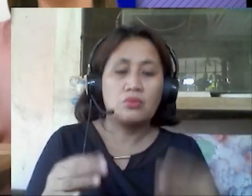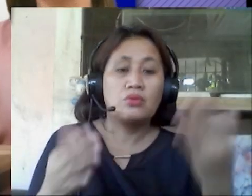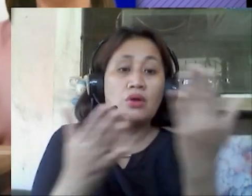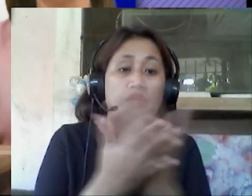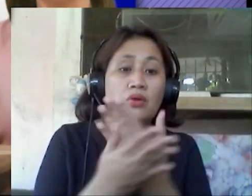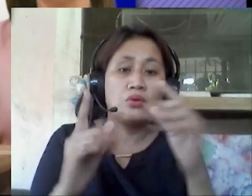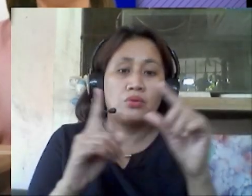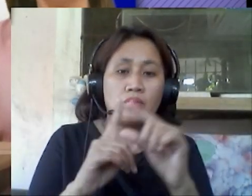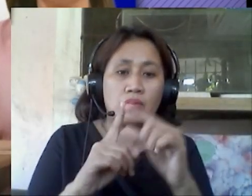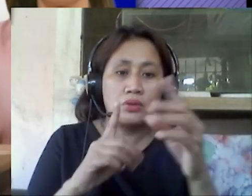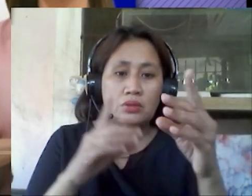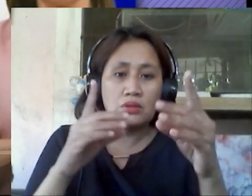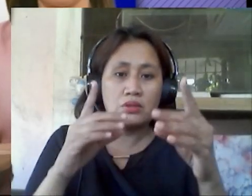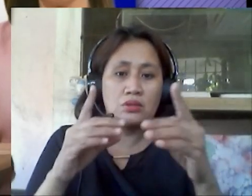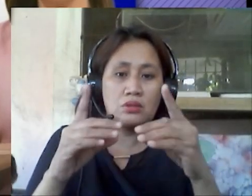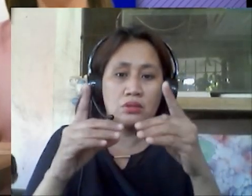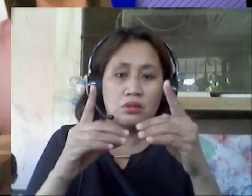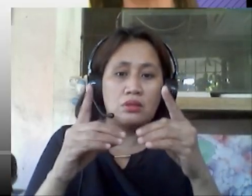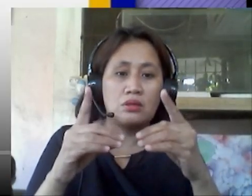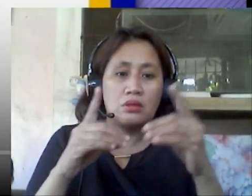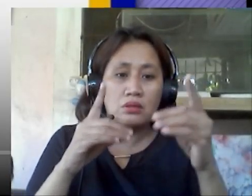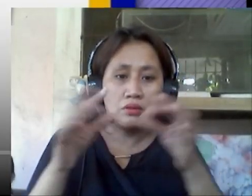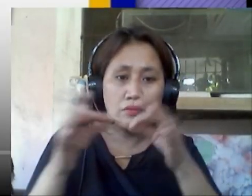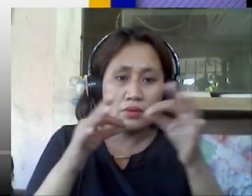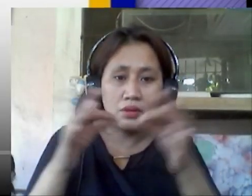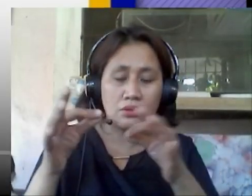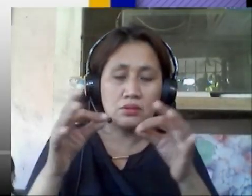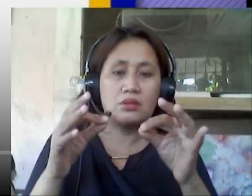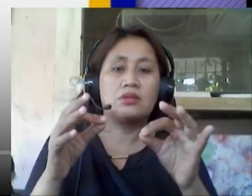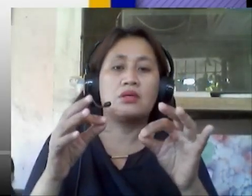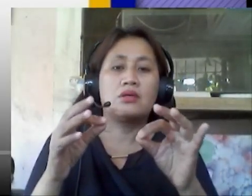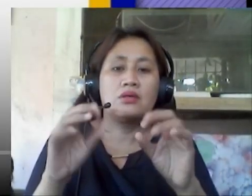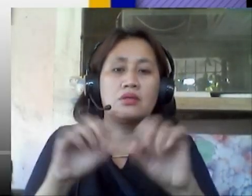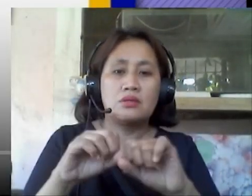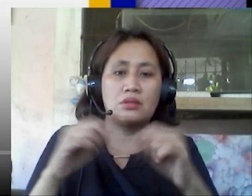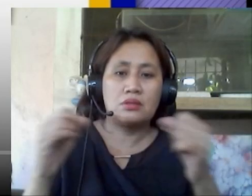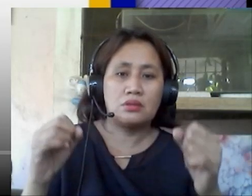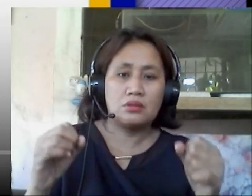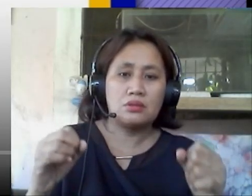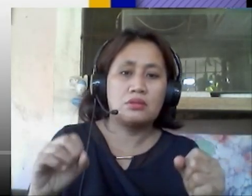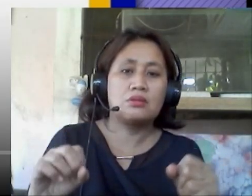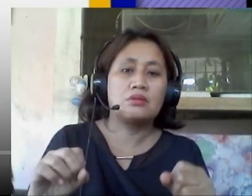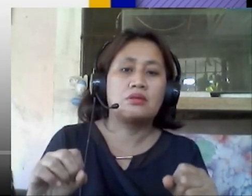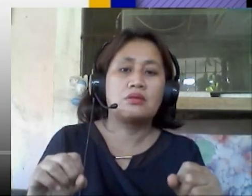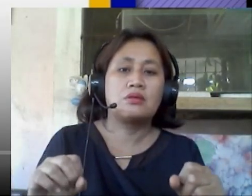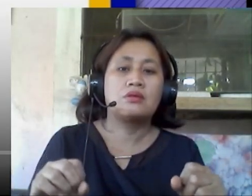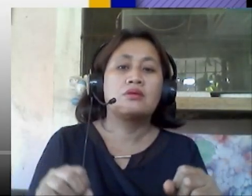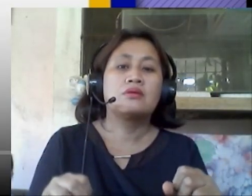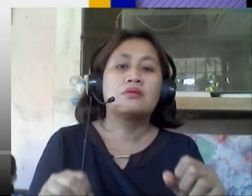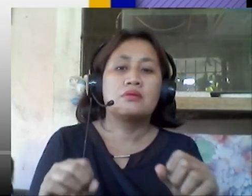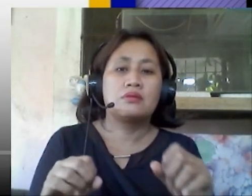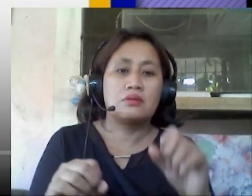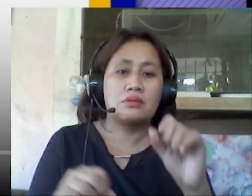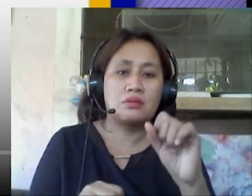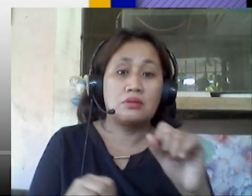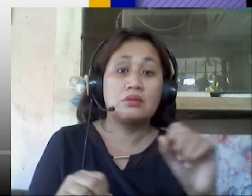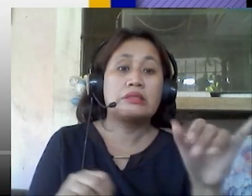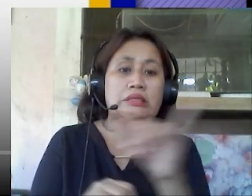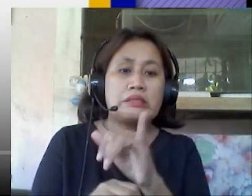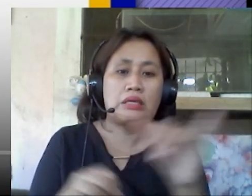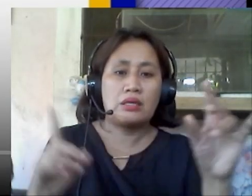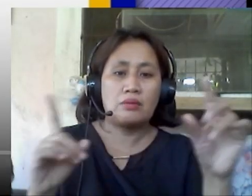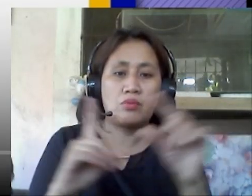sentence. Next is the synonym clue. In a synonym clue, a similar word is placed in the